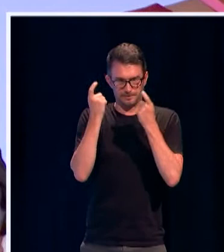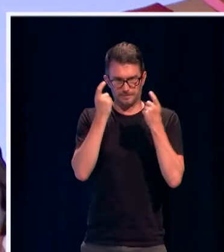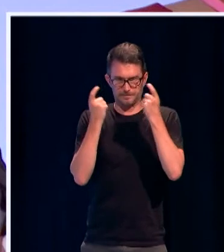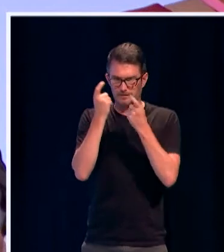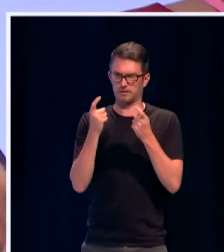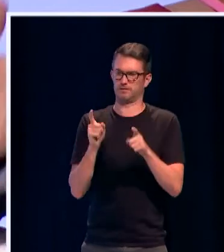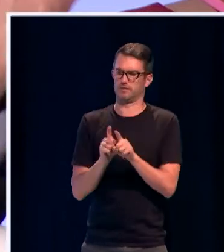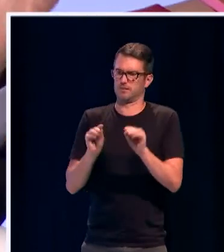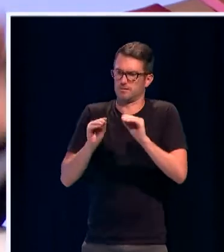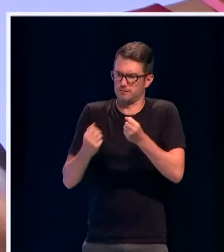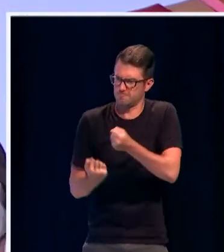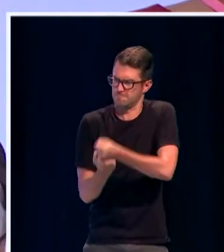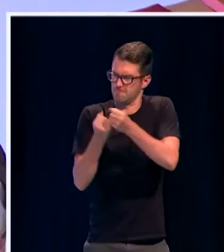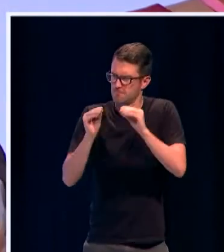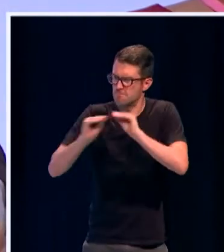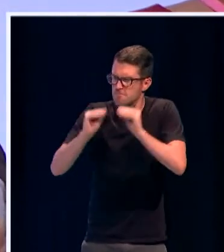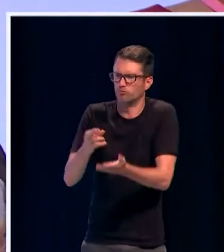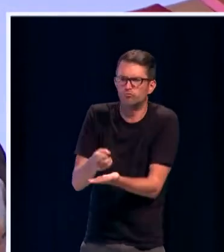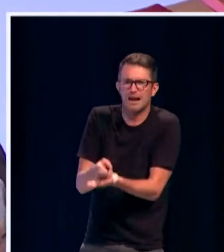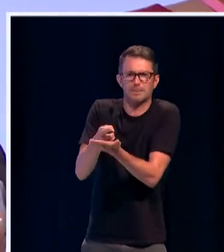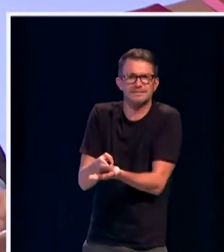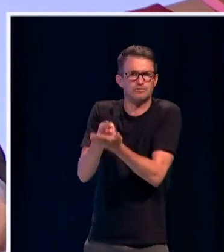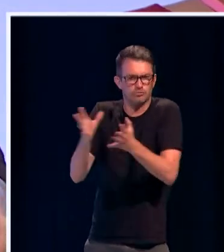rehabilitation. We exist after